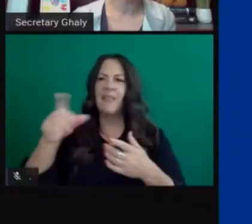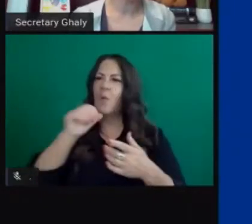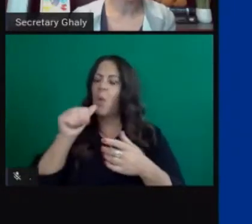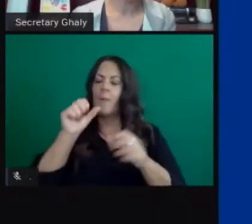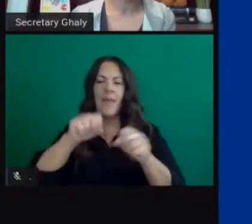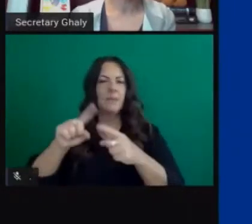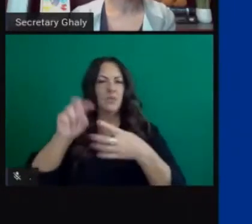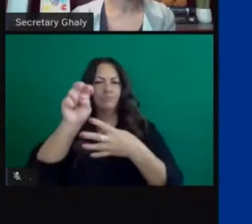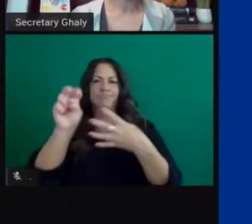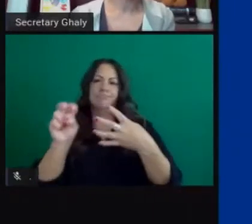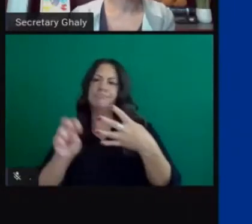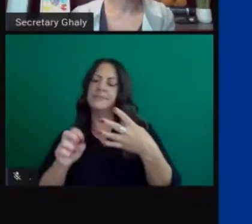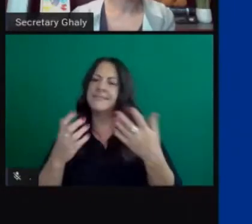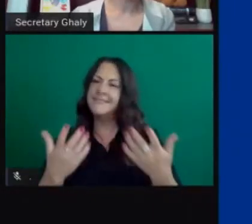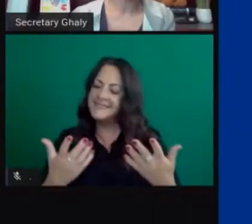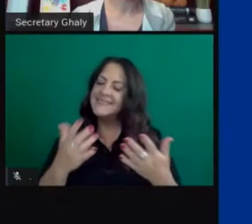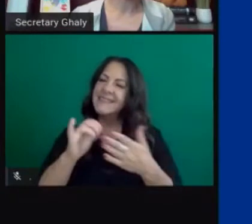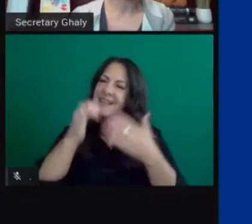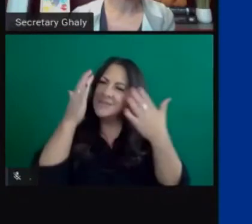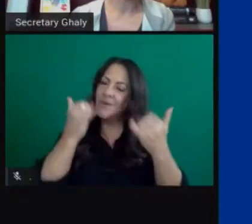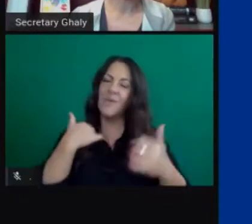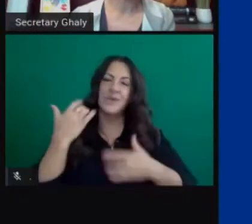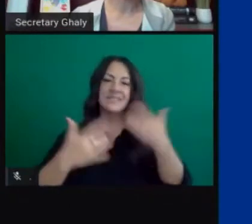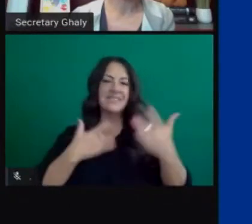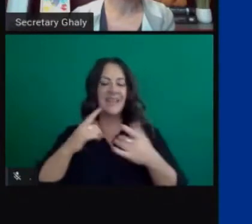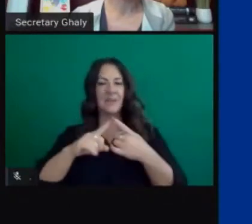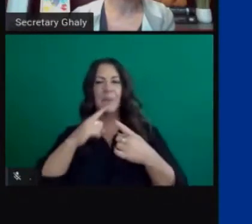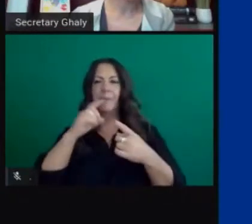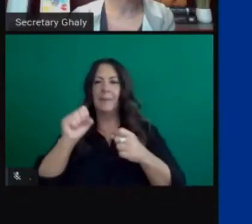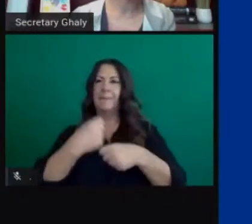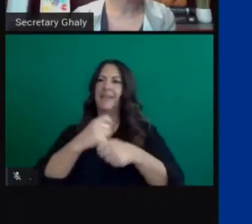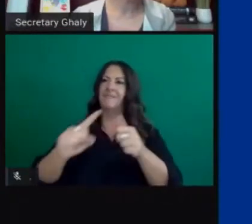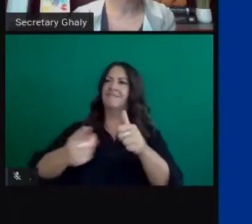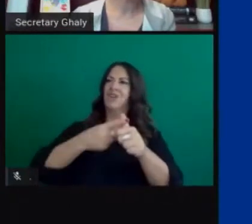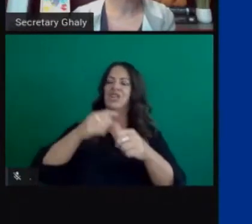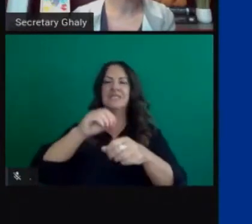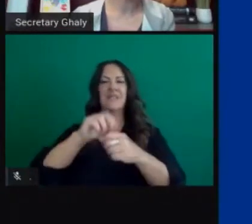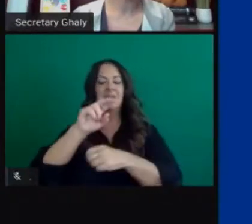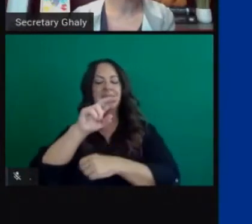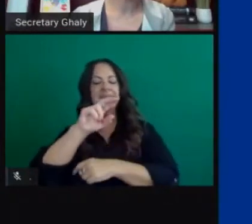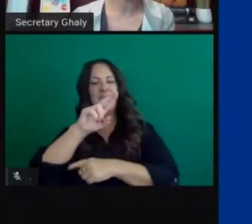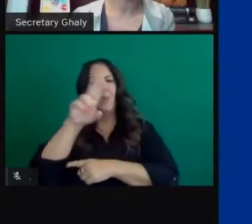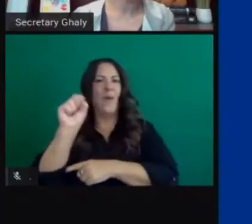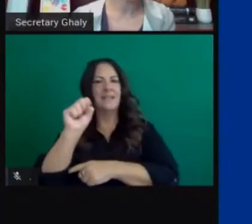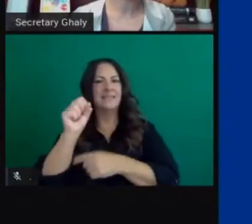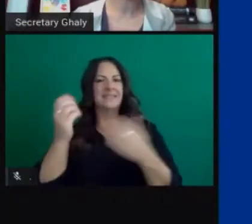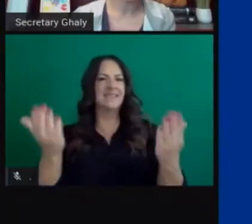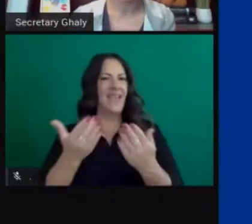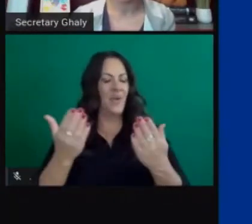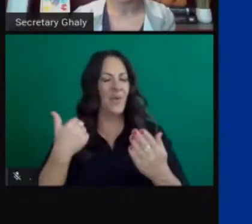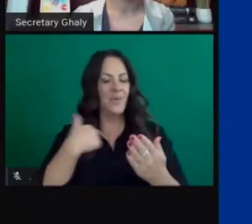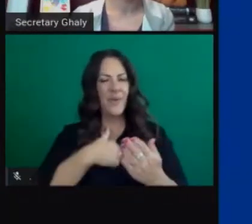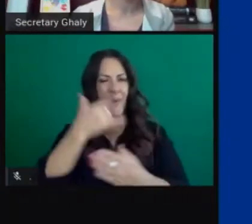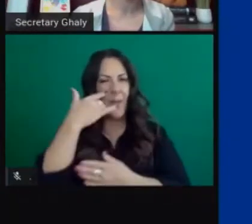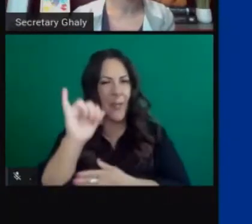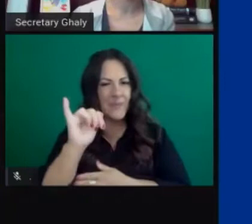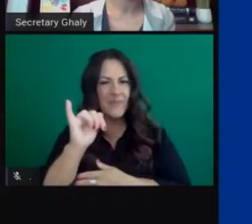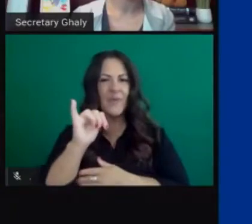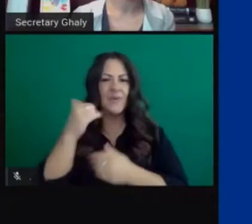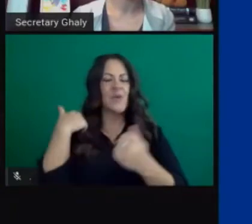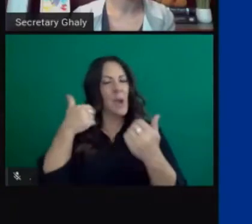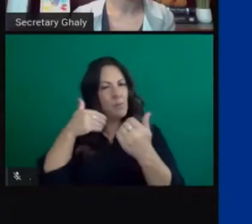color tiers. So again, we're really excited that this is the first in the nation that we know of. And again, it's a really all California